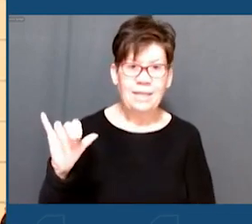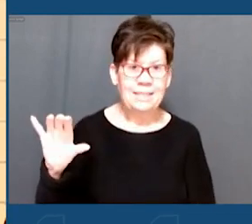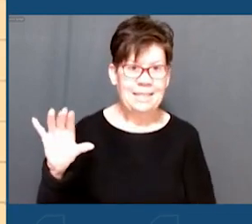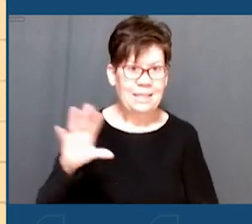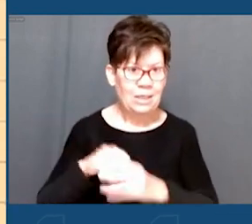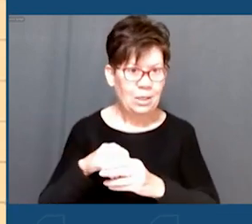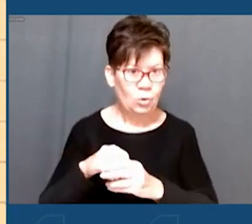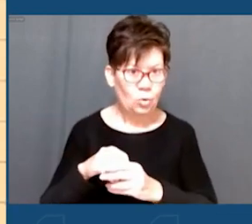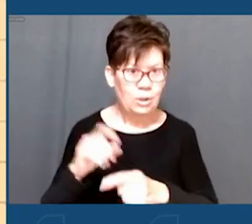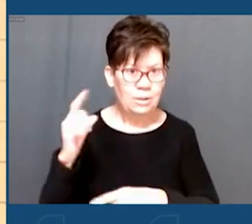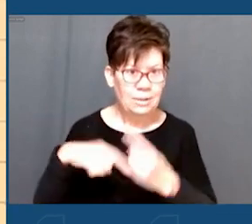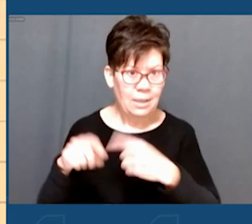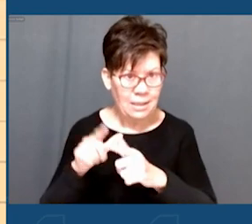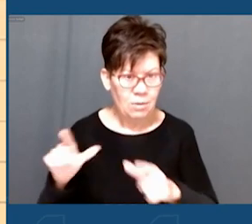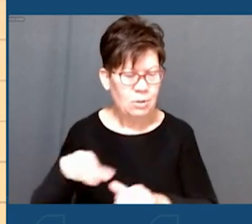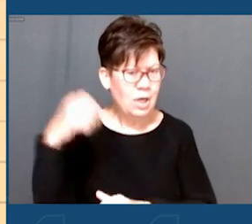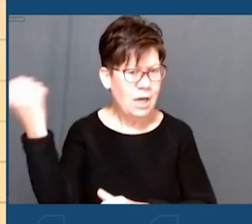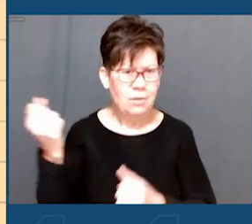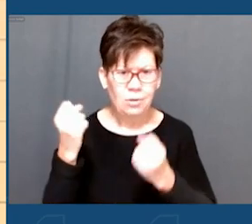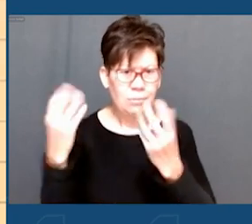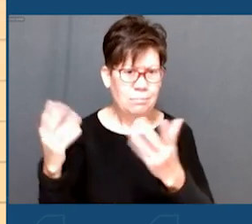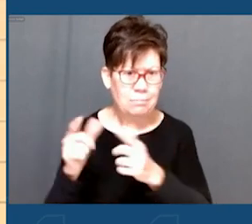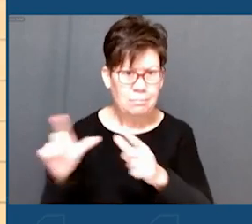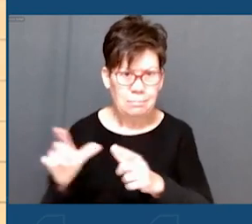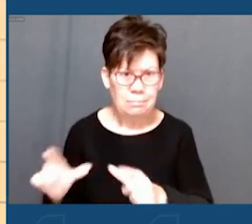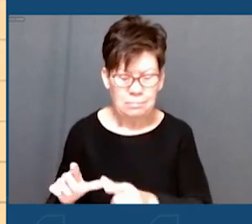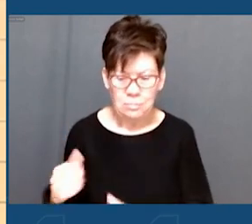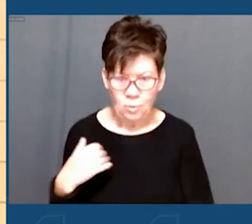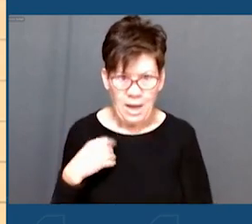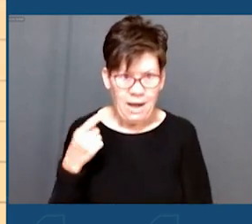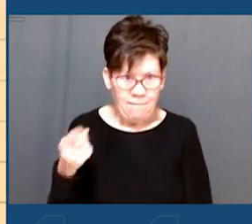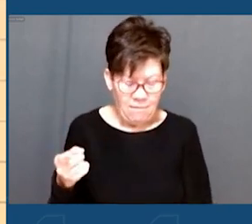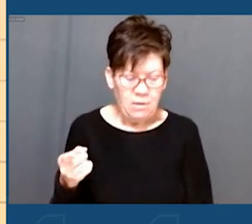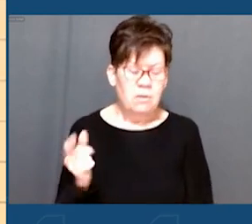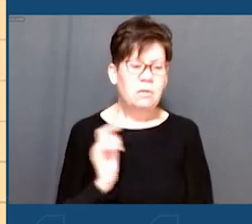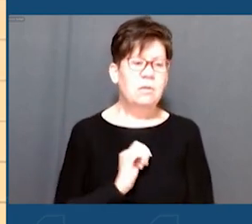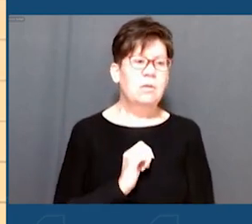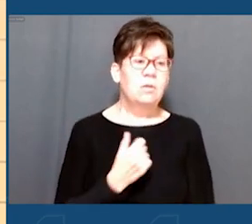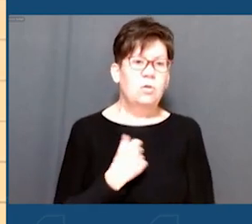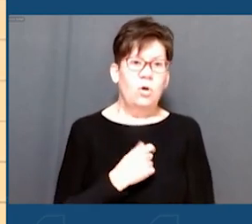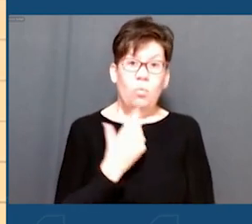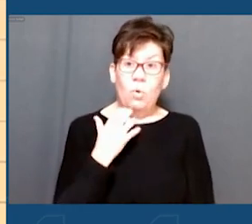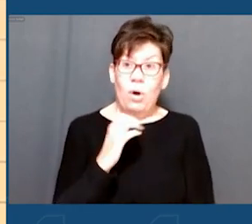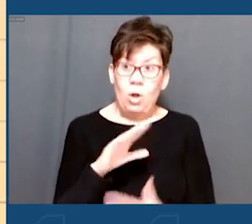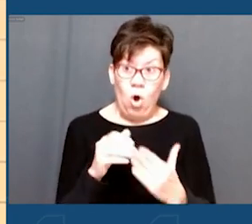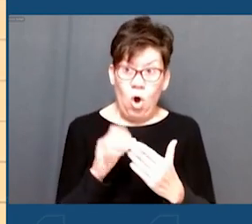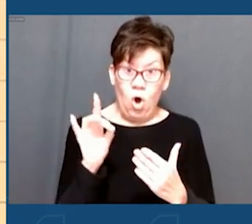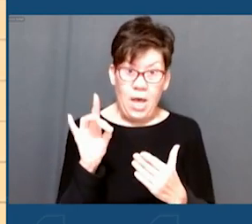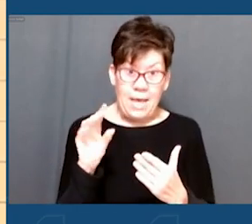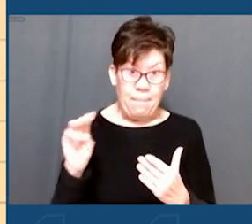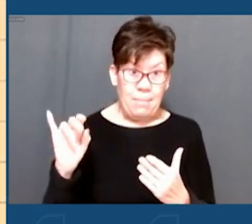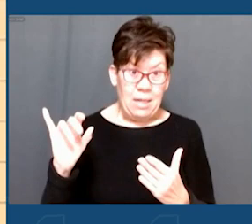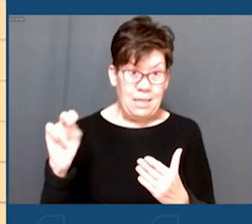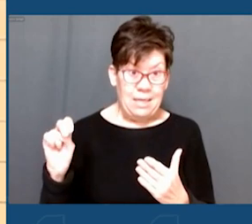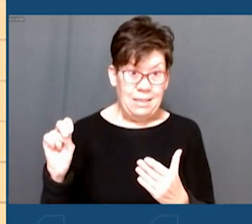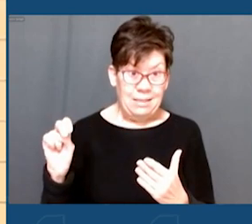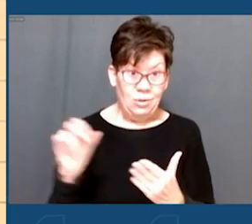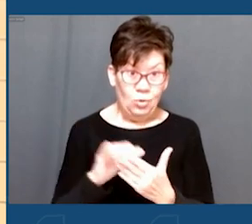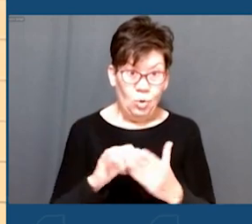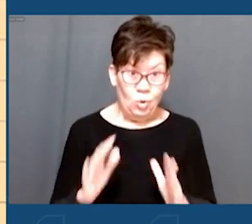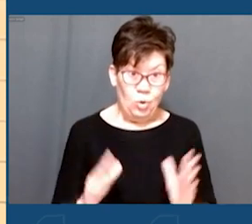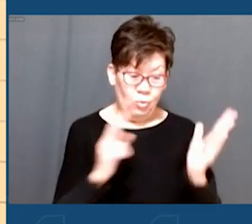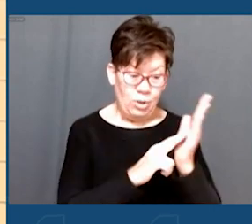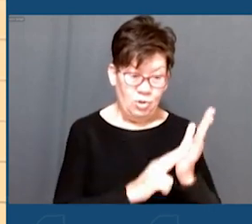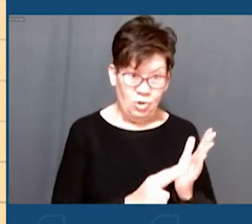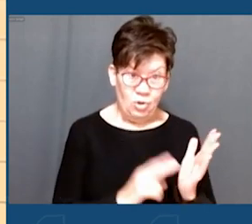million subscribers. At Emergency Management, we will not rest until we have all 8 million New Yorkers registered for Notify NYC. This is where you